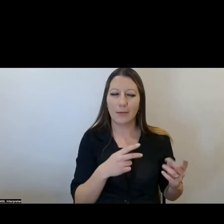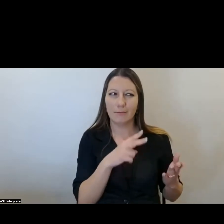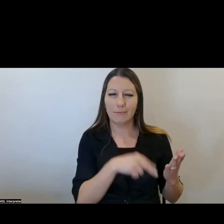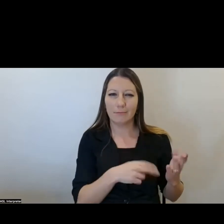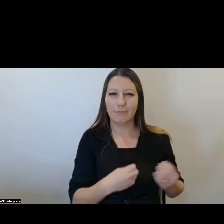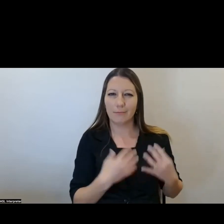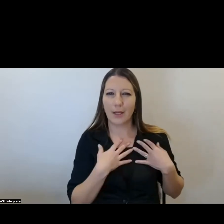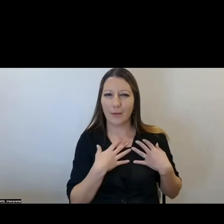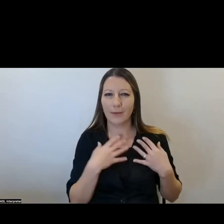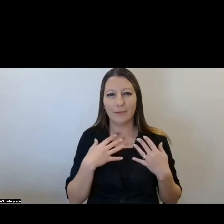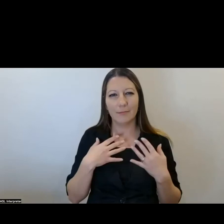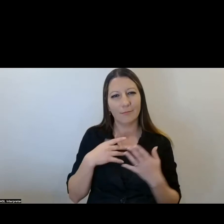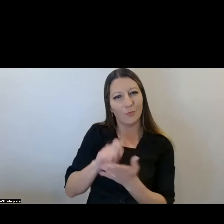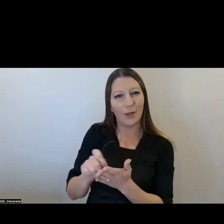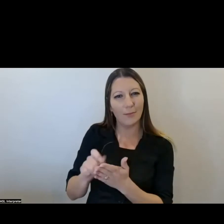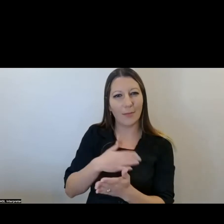space that